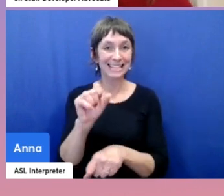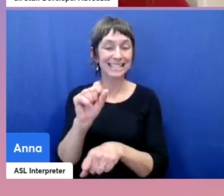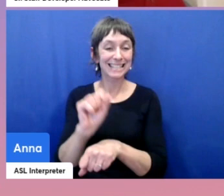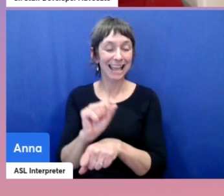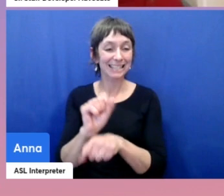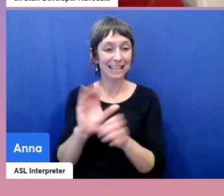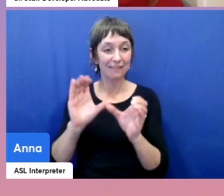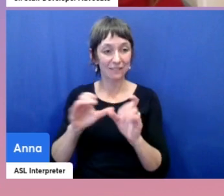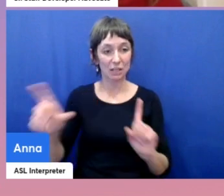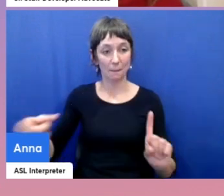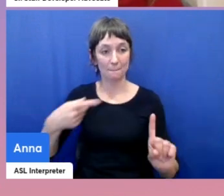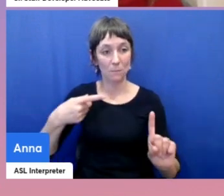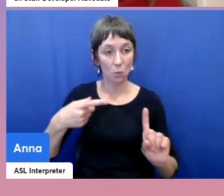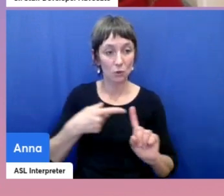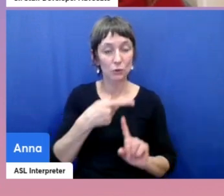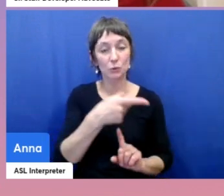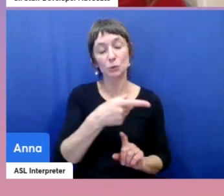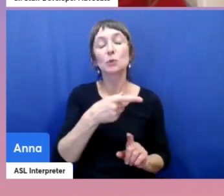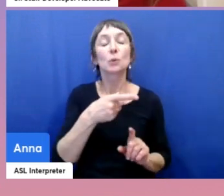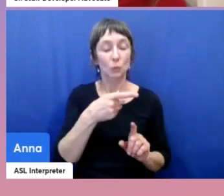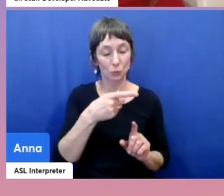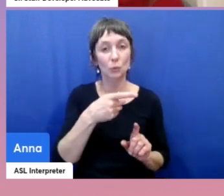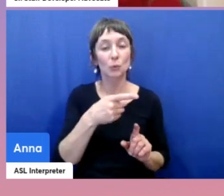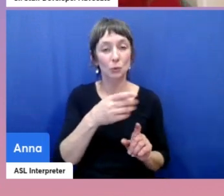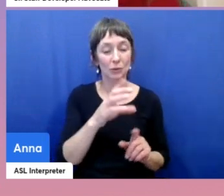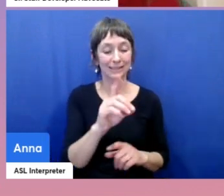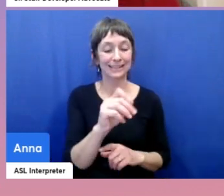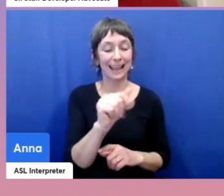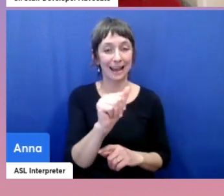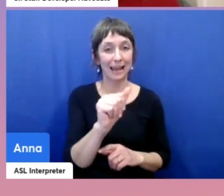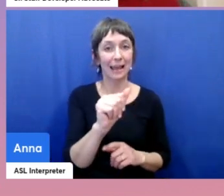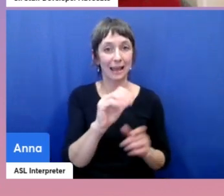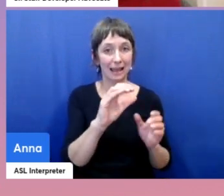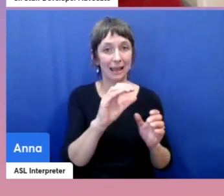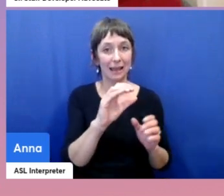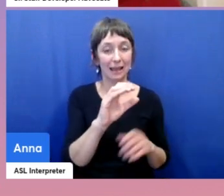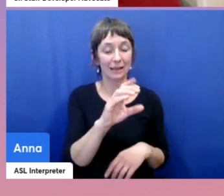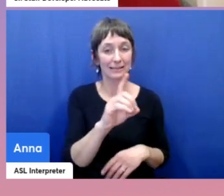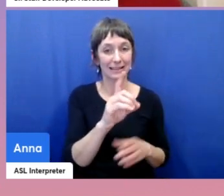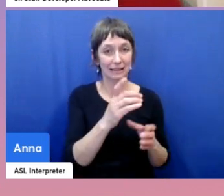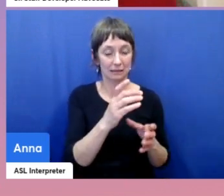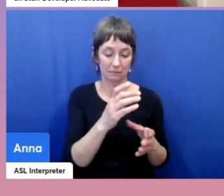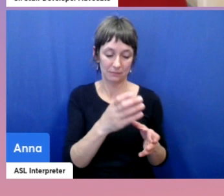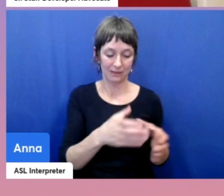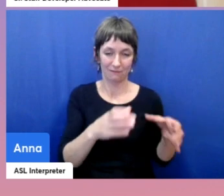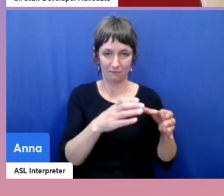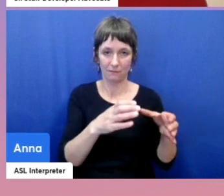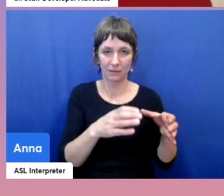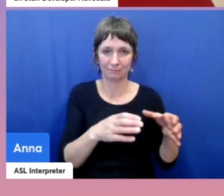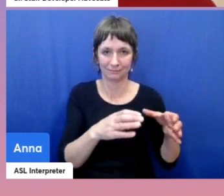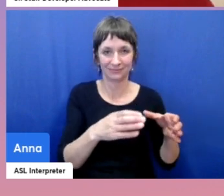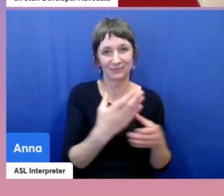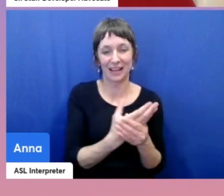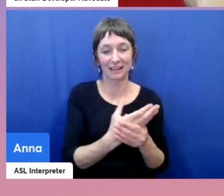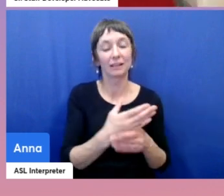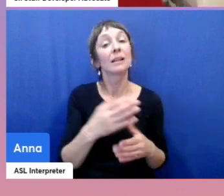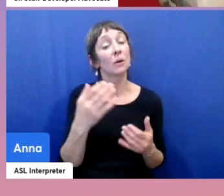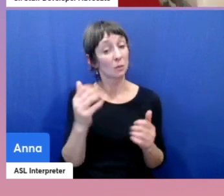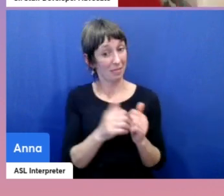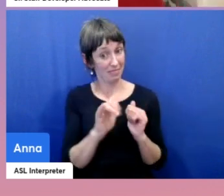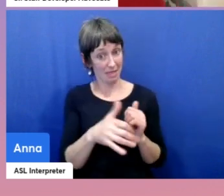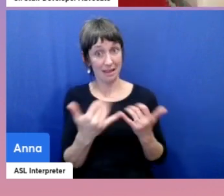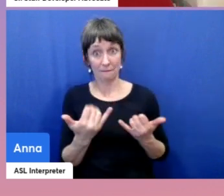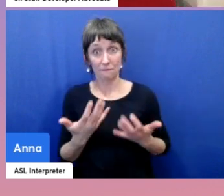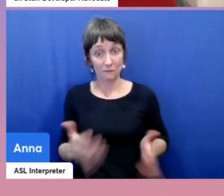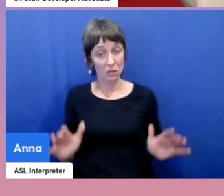to the updated containerd config file. And with that, we are finally ready to deploy